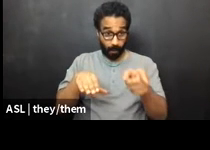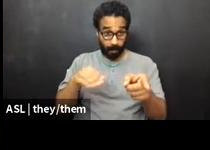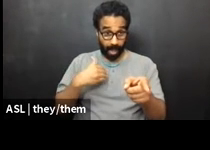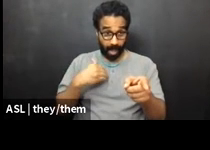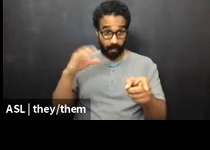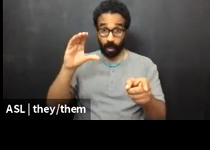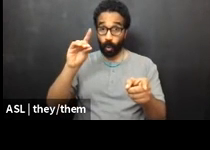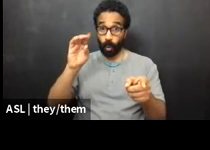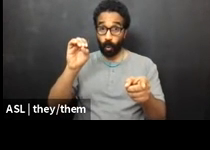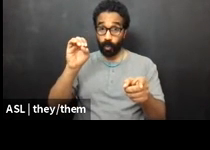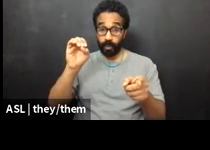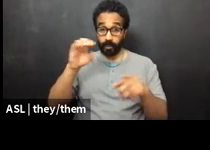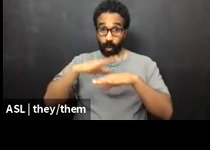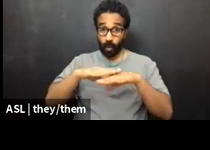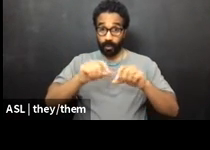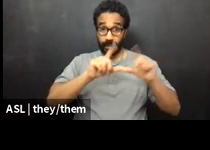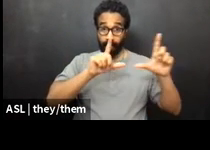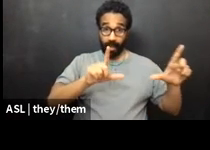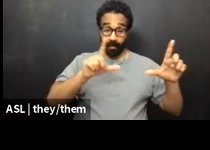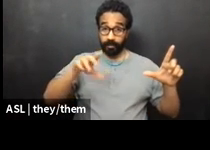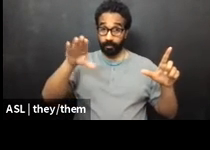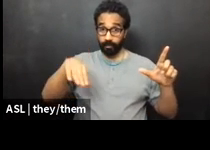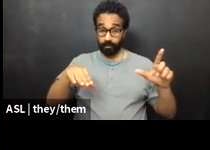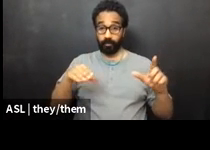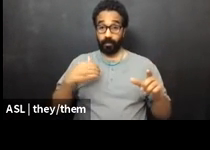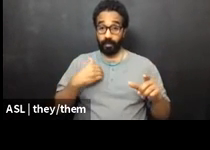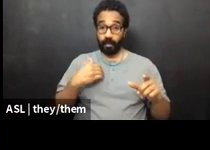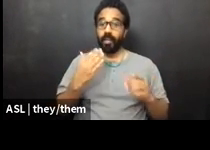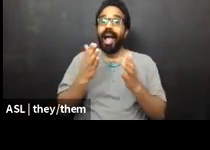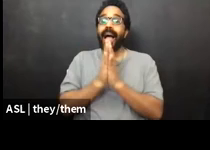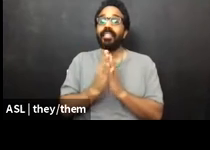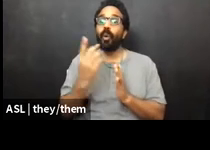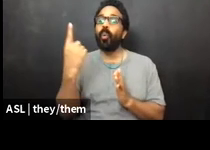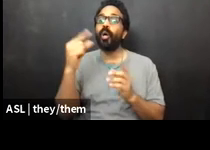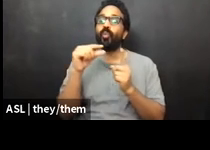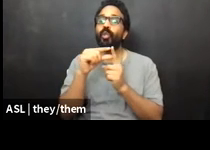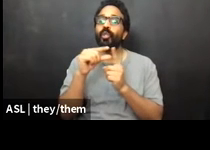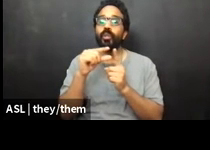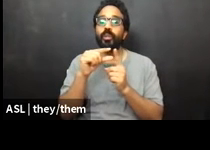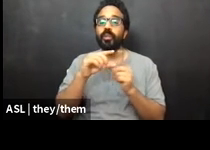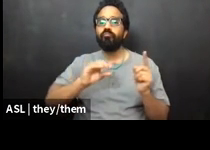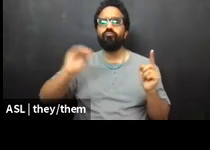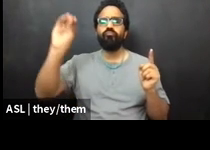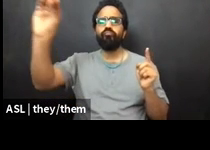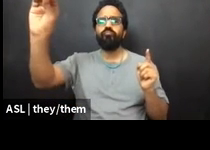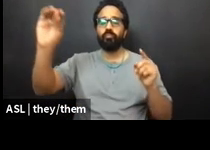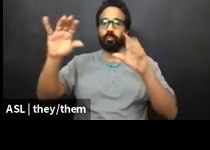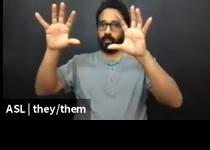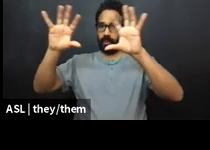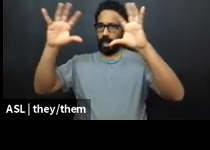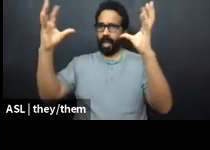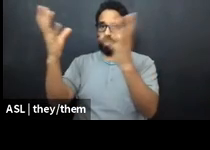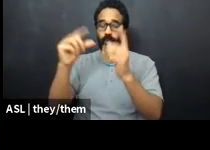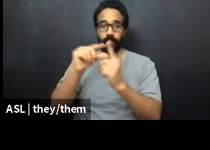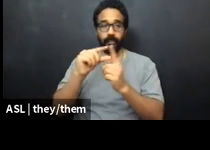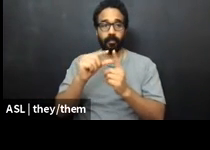And it's just one word that we're asking everybody to put in. And it's really what sort of resonates with you from your own lived experience,